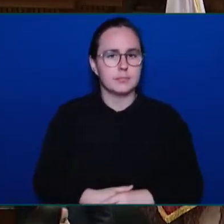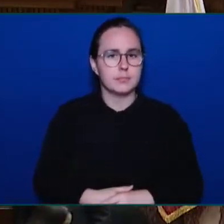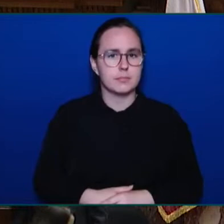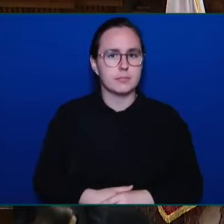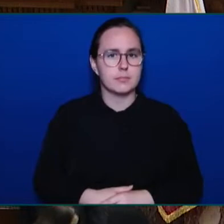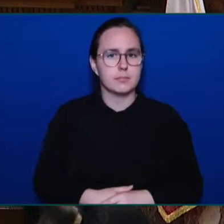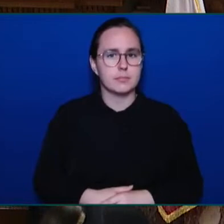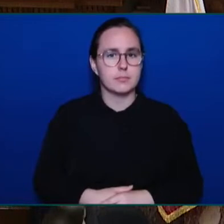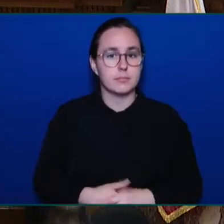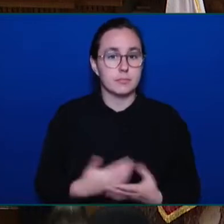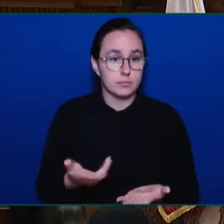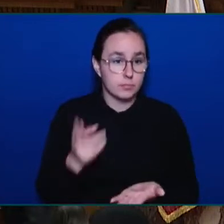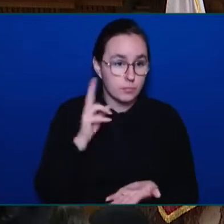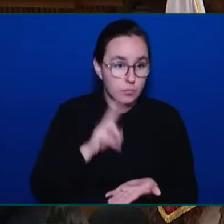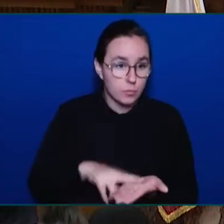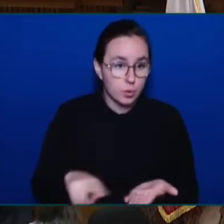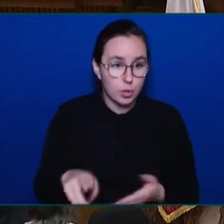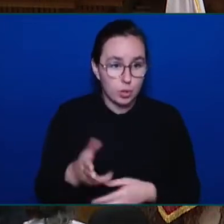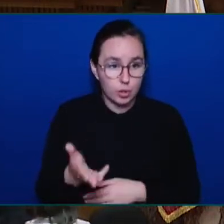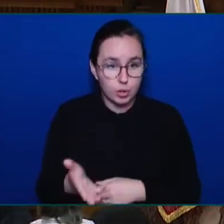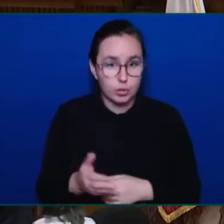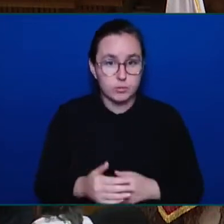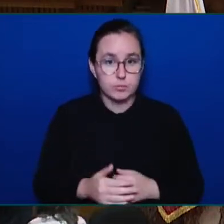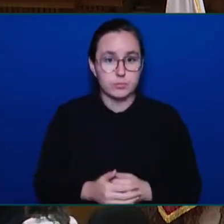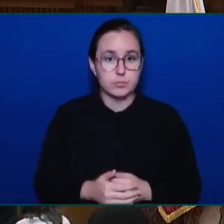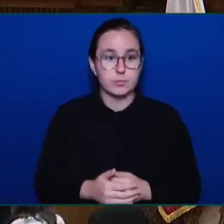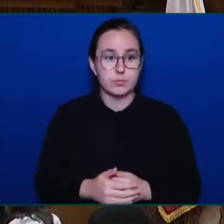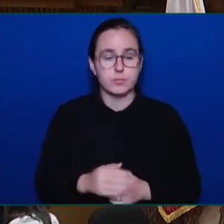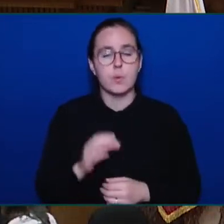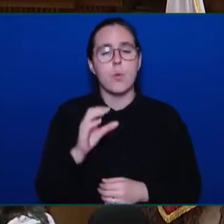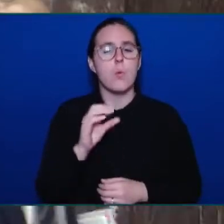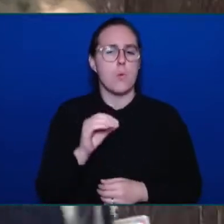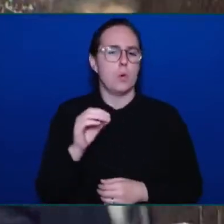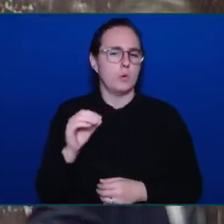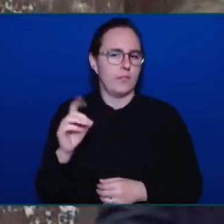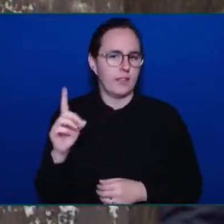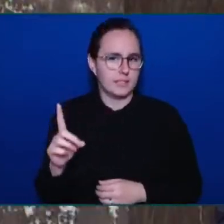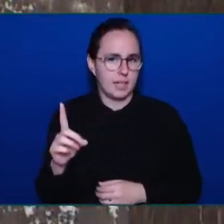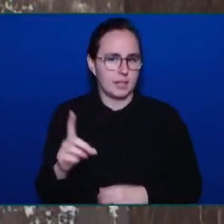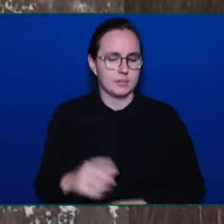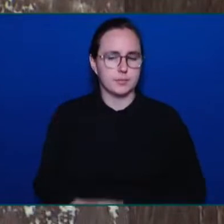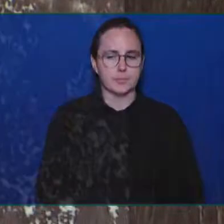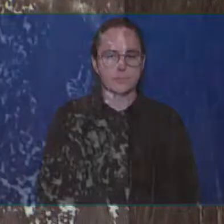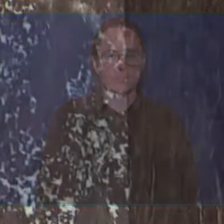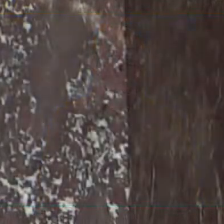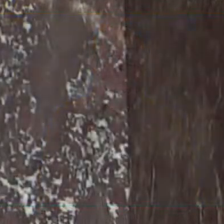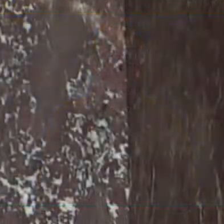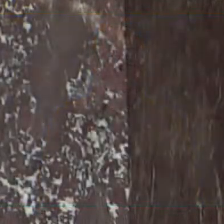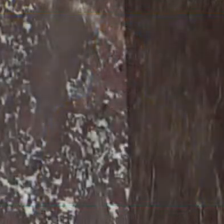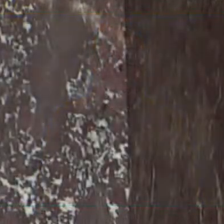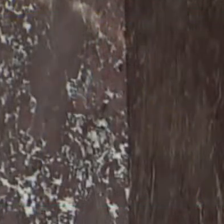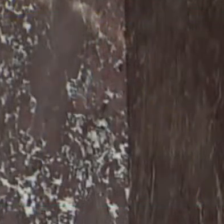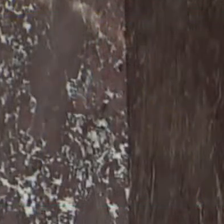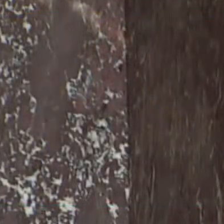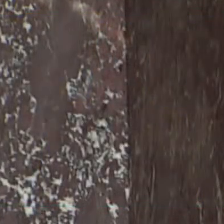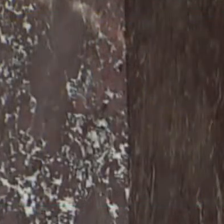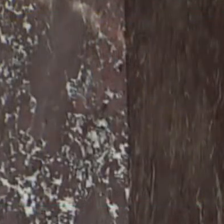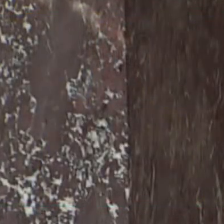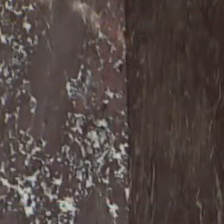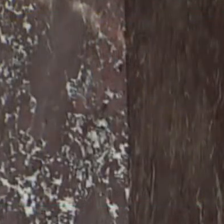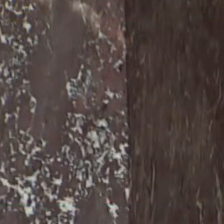Orders of the day. Government House Leader. Thank you, Honourable Speaker. In the main chamber, I call Committee of the Whole on Bill 12, Intimate Images Protection